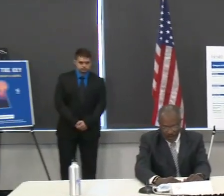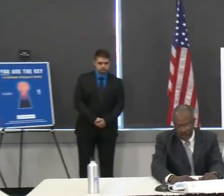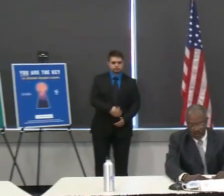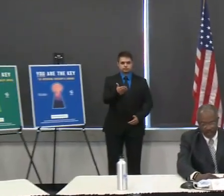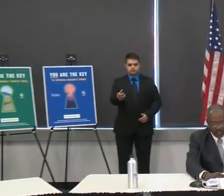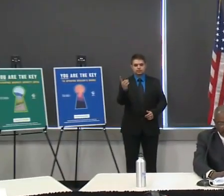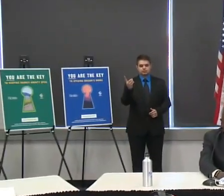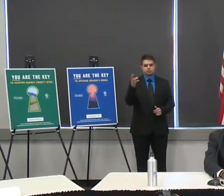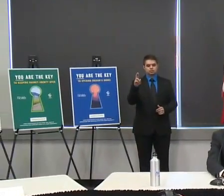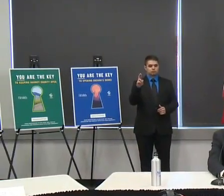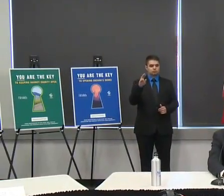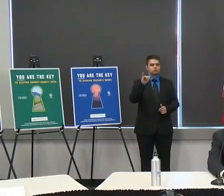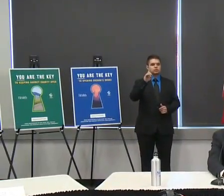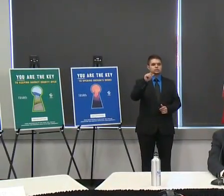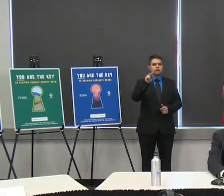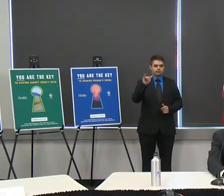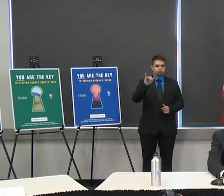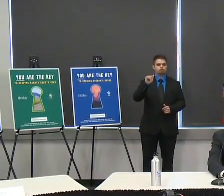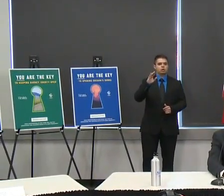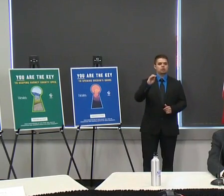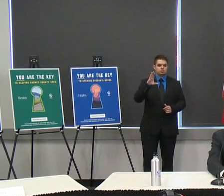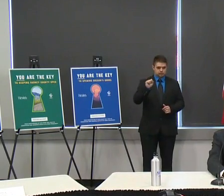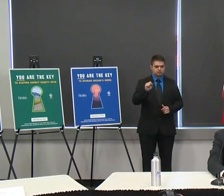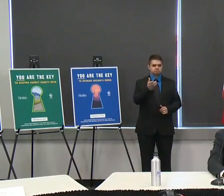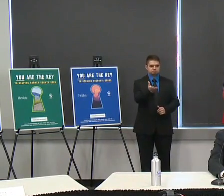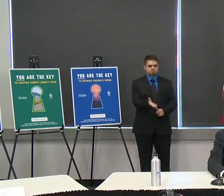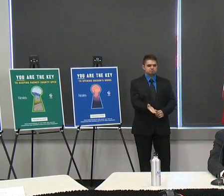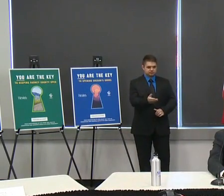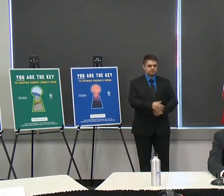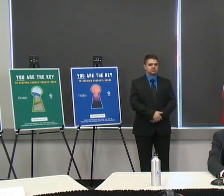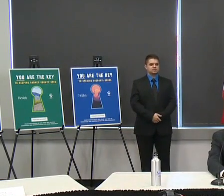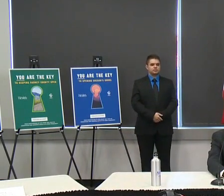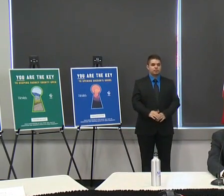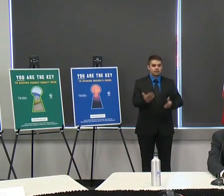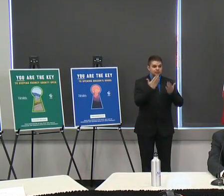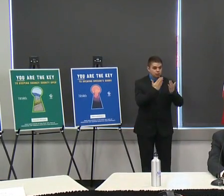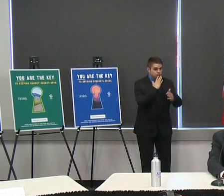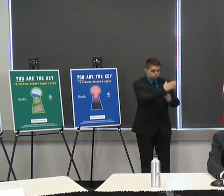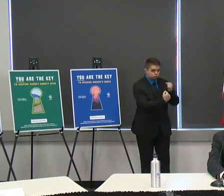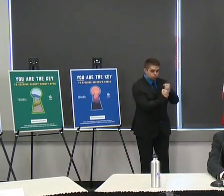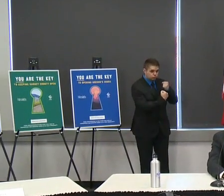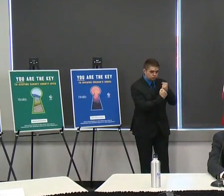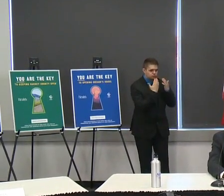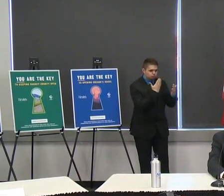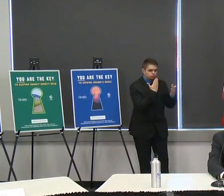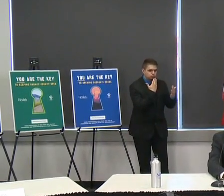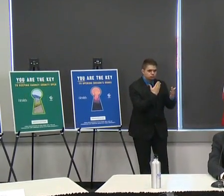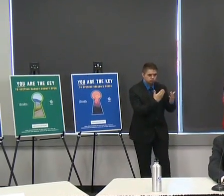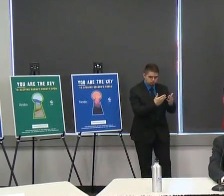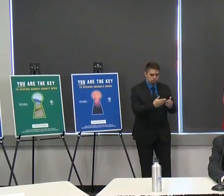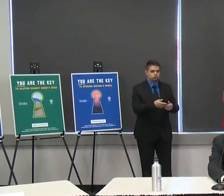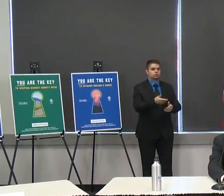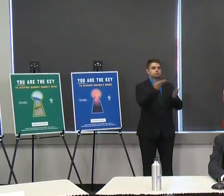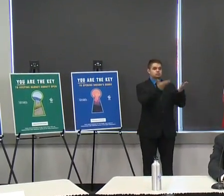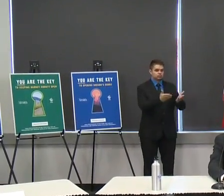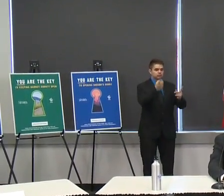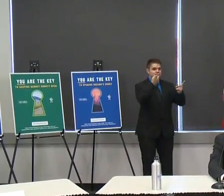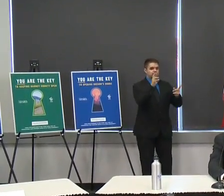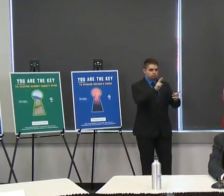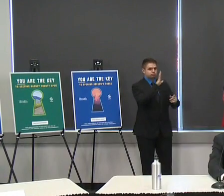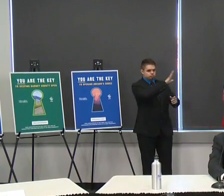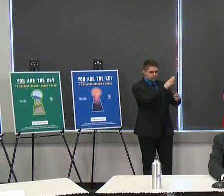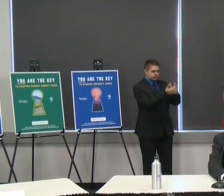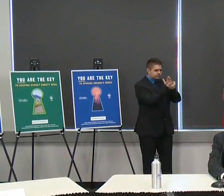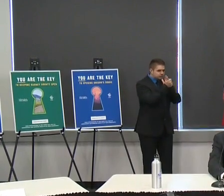well good morning everyone thank you governor brown for your support and your leadership and to you dr seidlinger for your expertise and